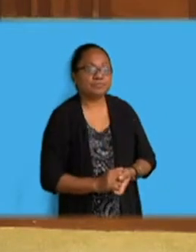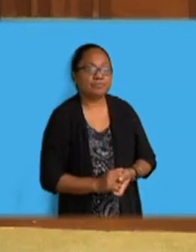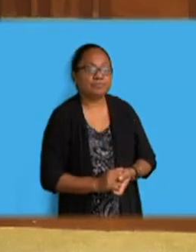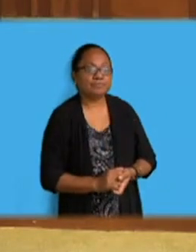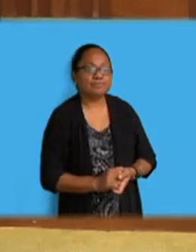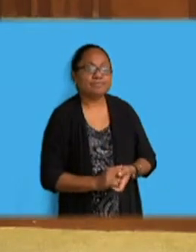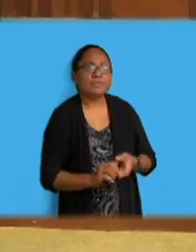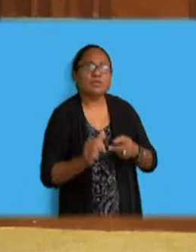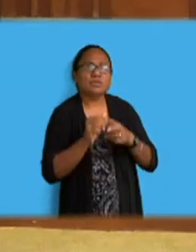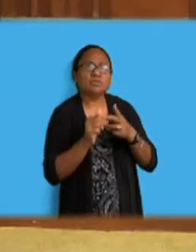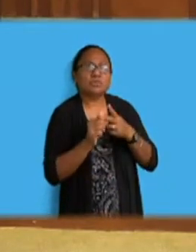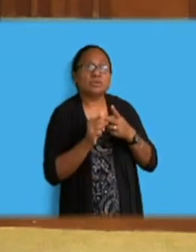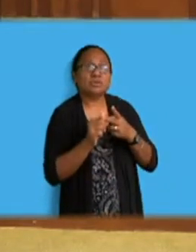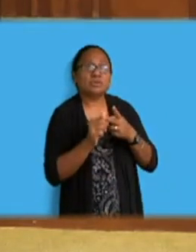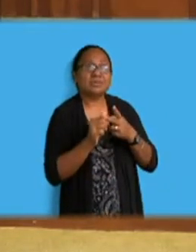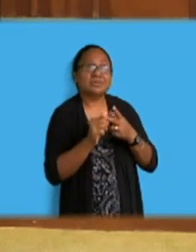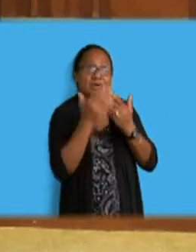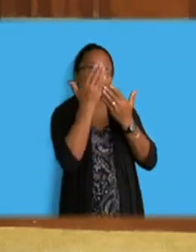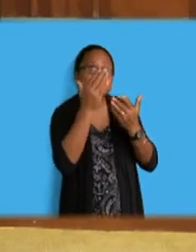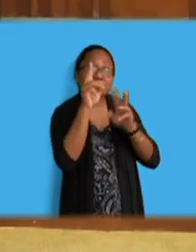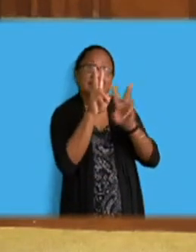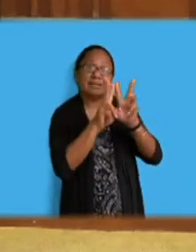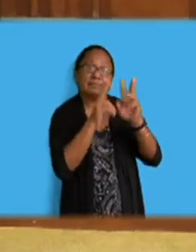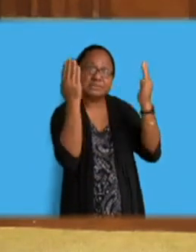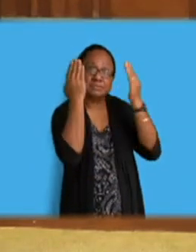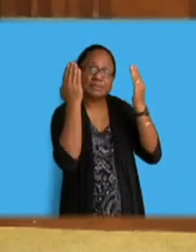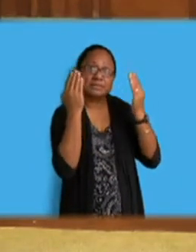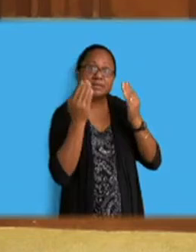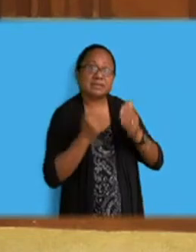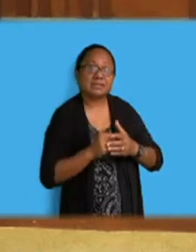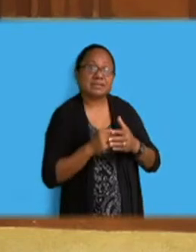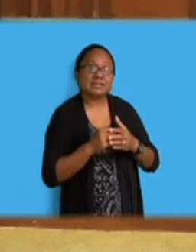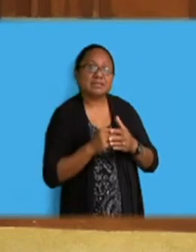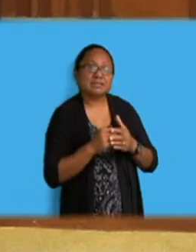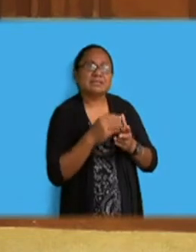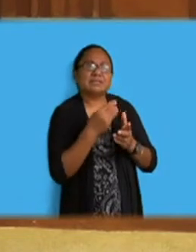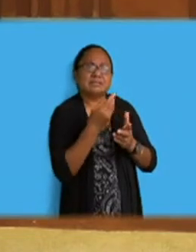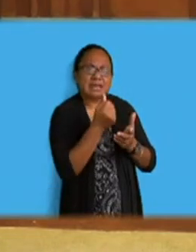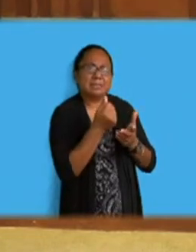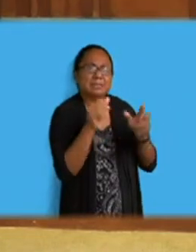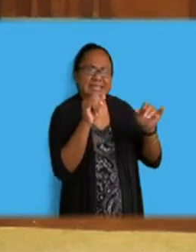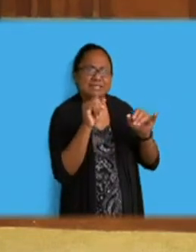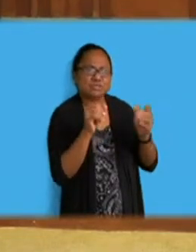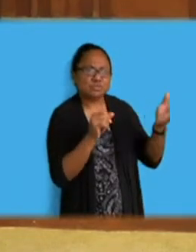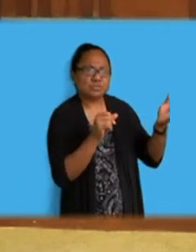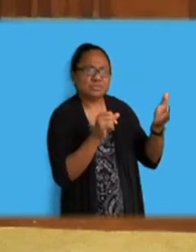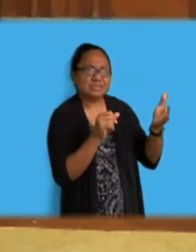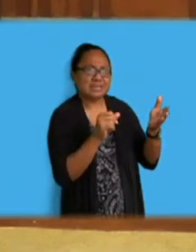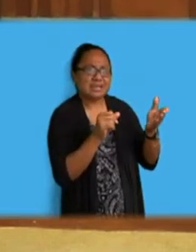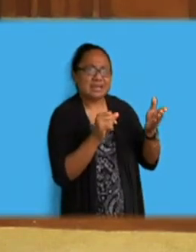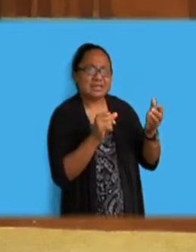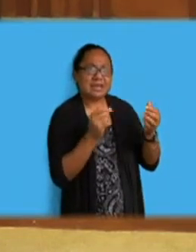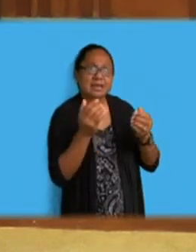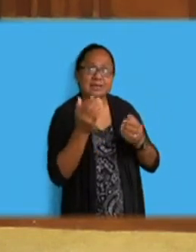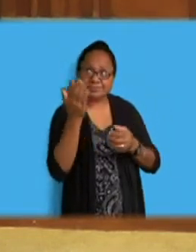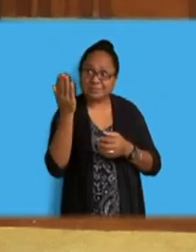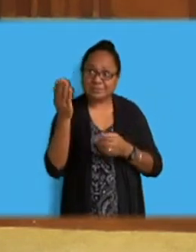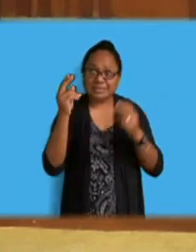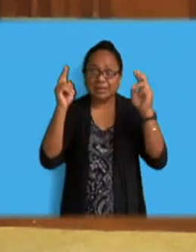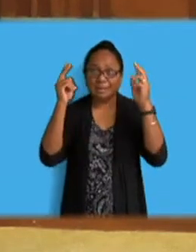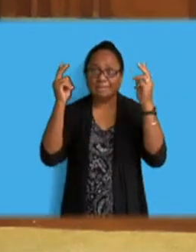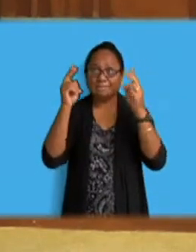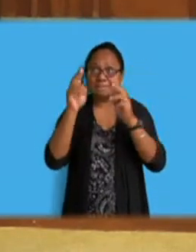Honourable Deputy Speaker, a number of issues that the Honourable Minister talked about, and they're all very important. For